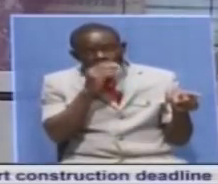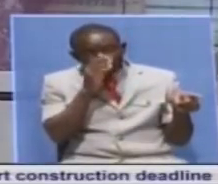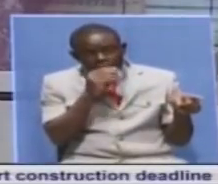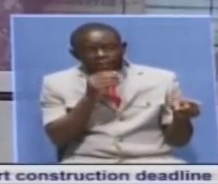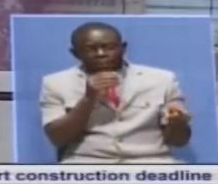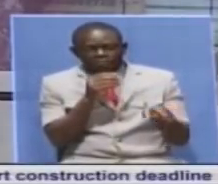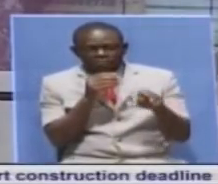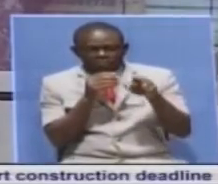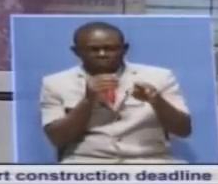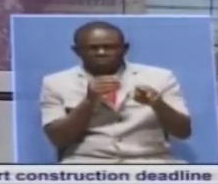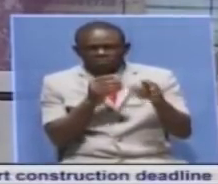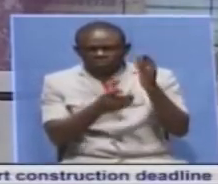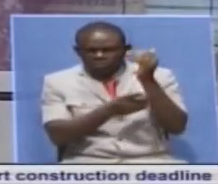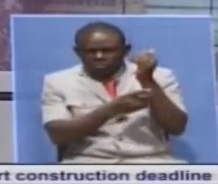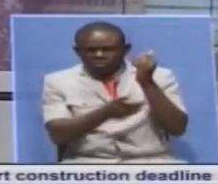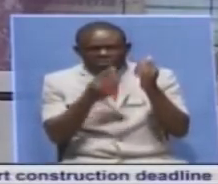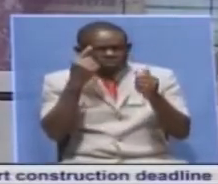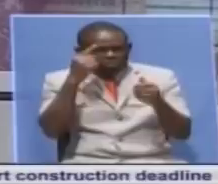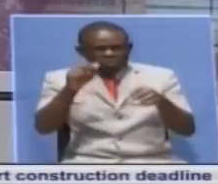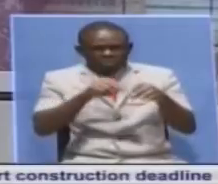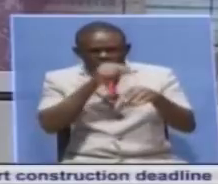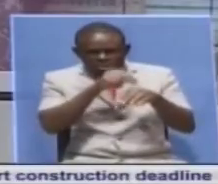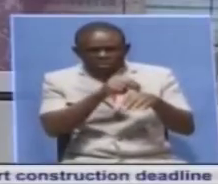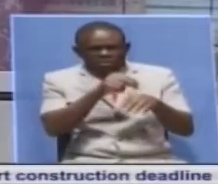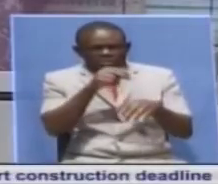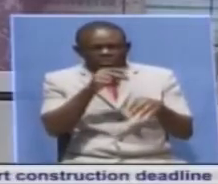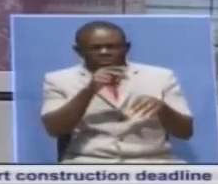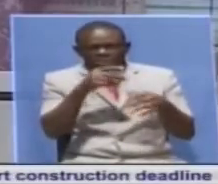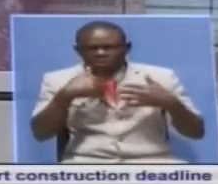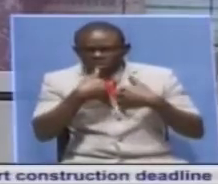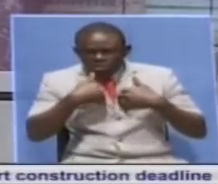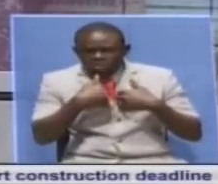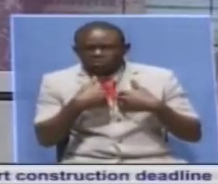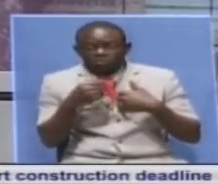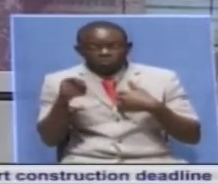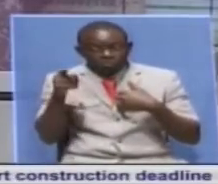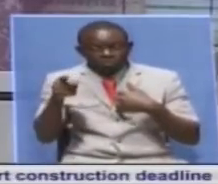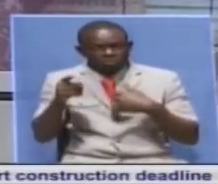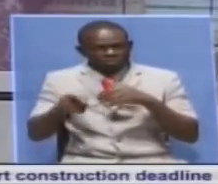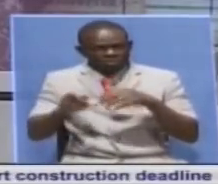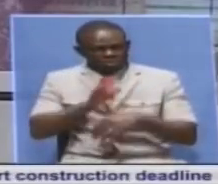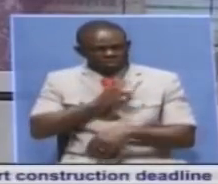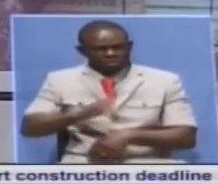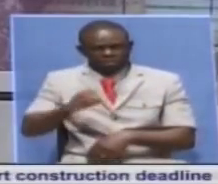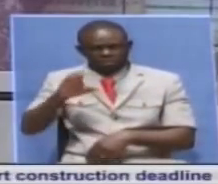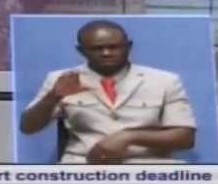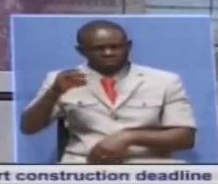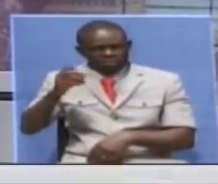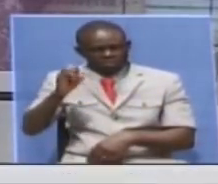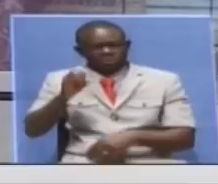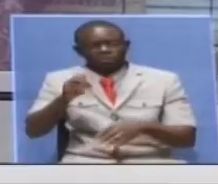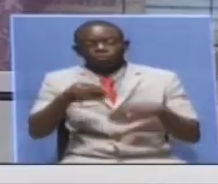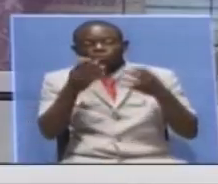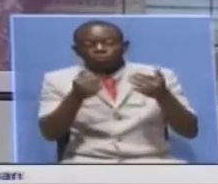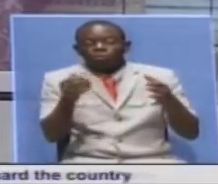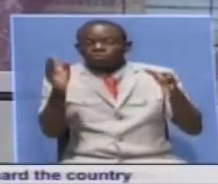by Mushingashi Game Farm to the Department of National Parks and Wildlife. Mr. Banda says government's position is to step